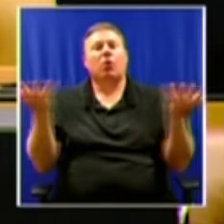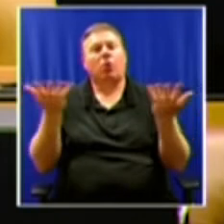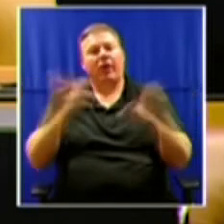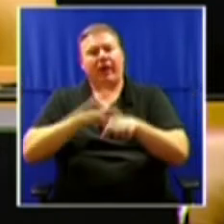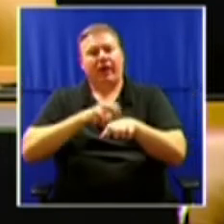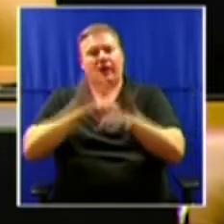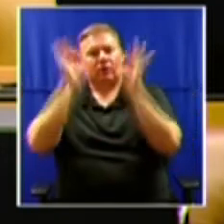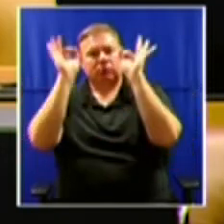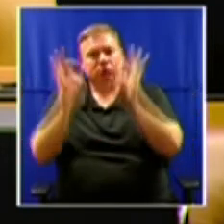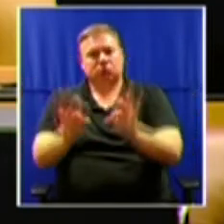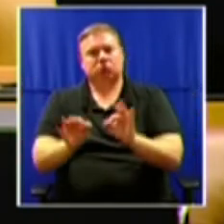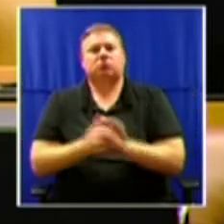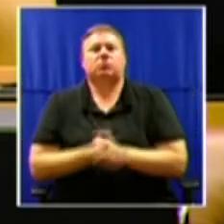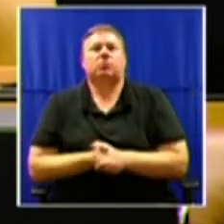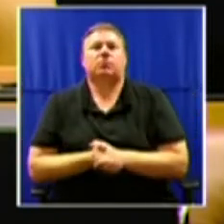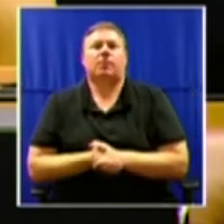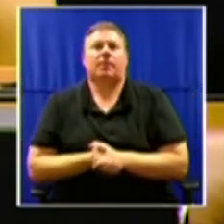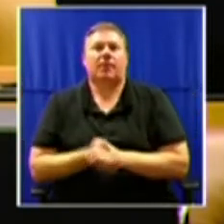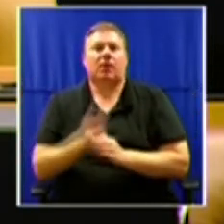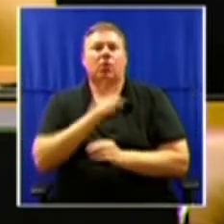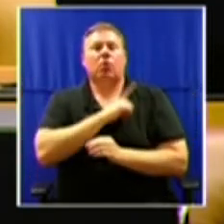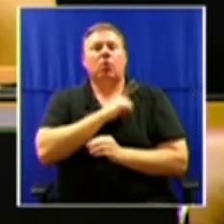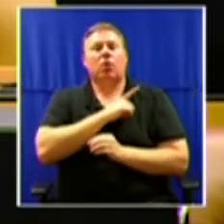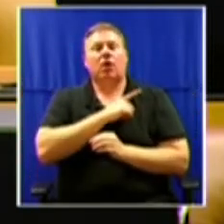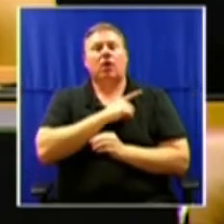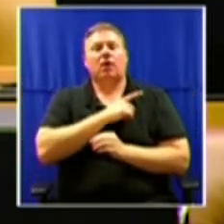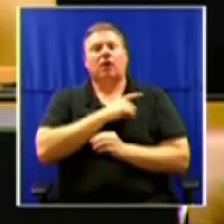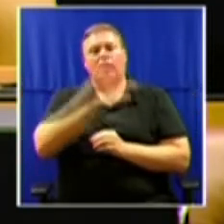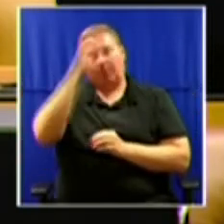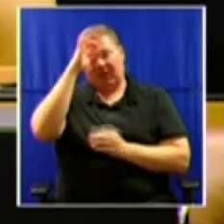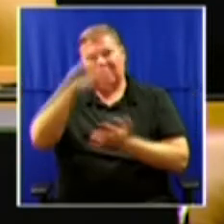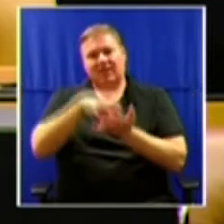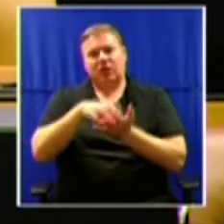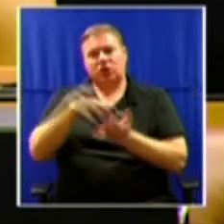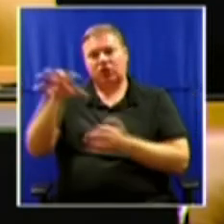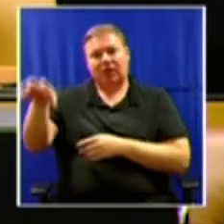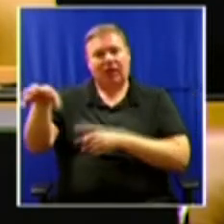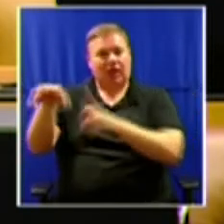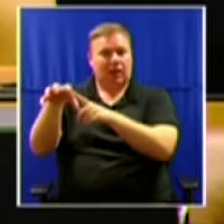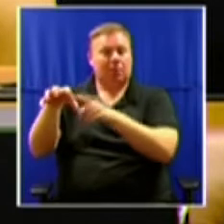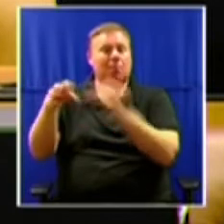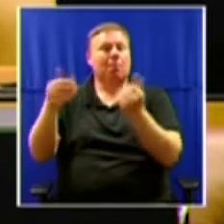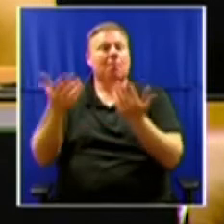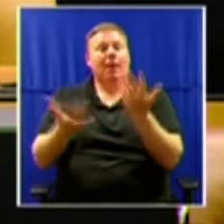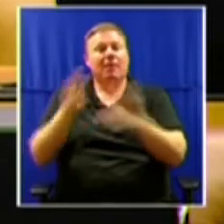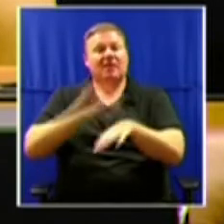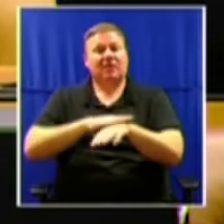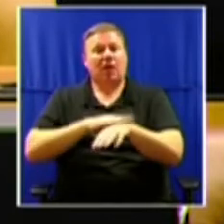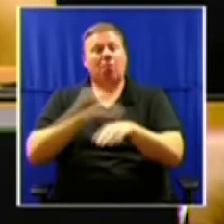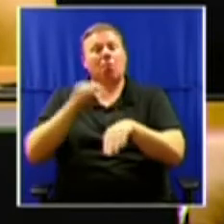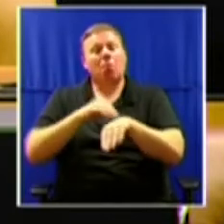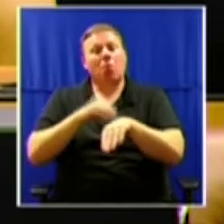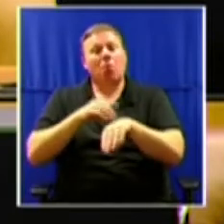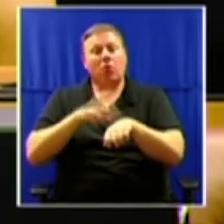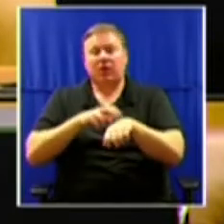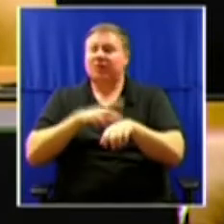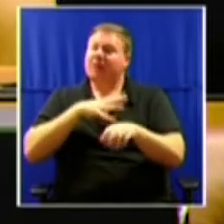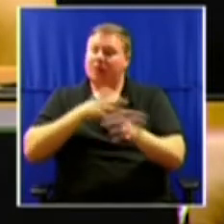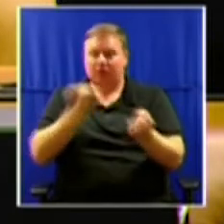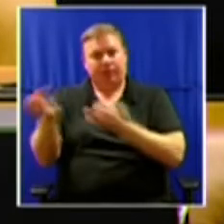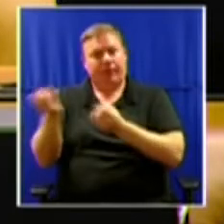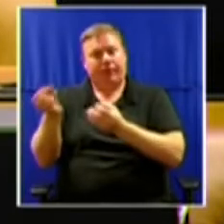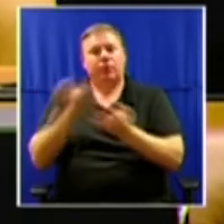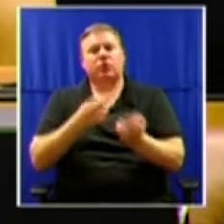station because at that particular time there is an extra work that to be done.